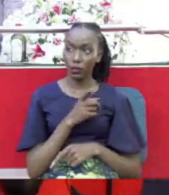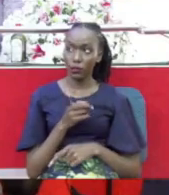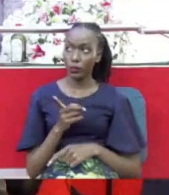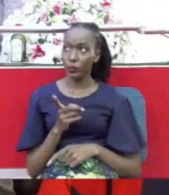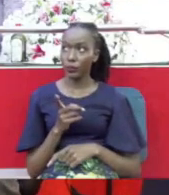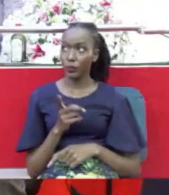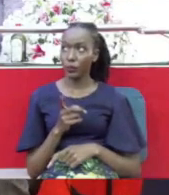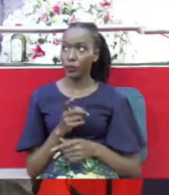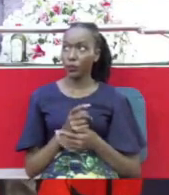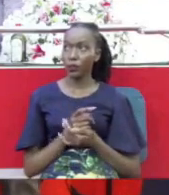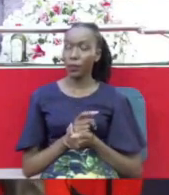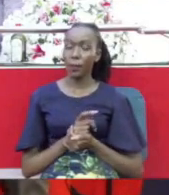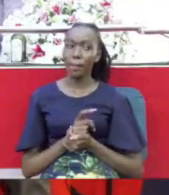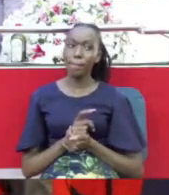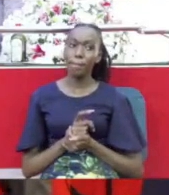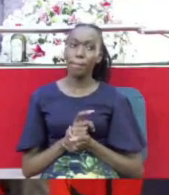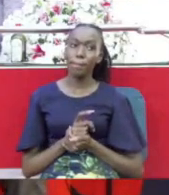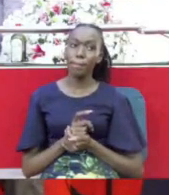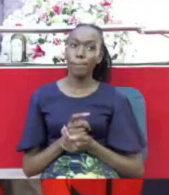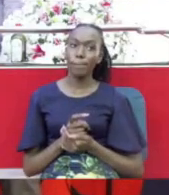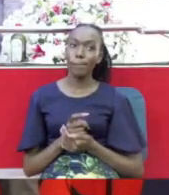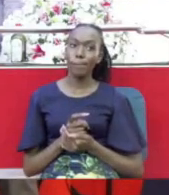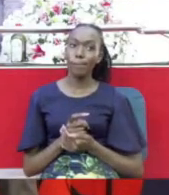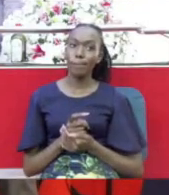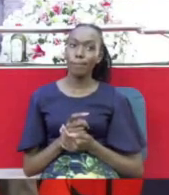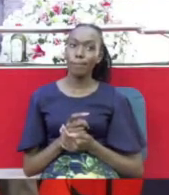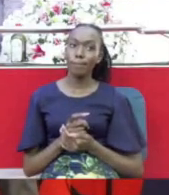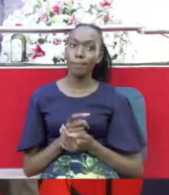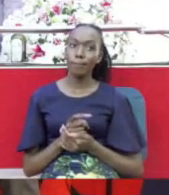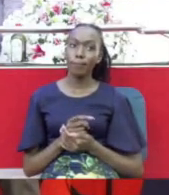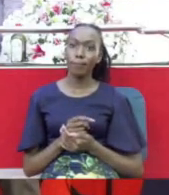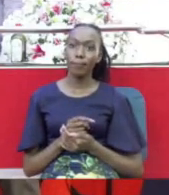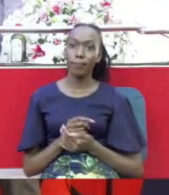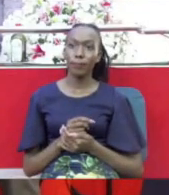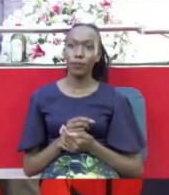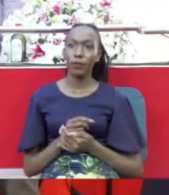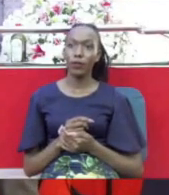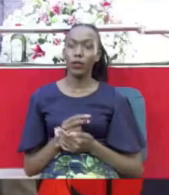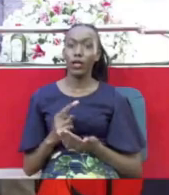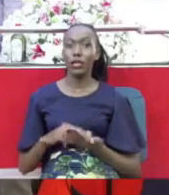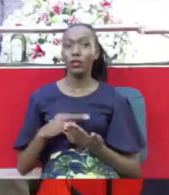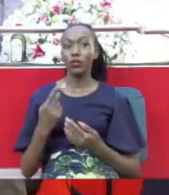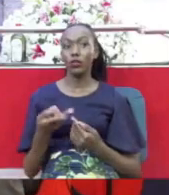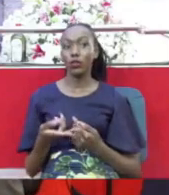cream of humanity, ya kwamba rasilimali ya watu, in